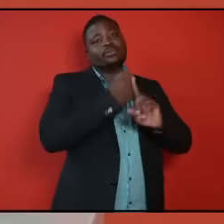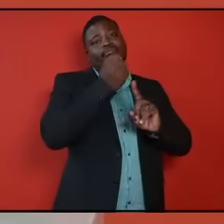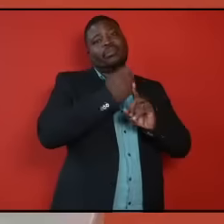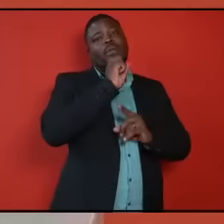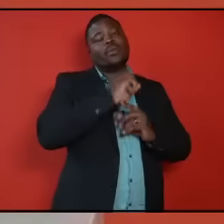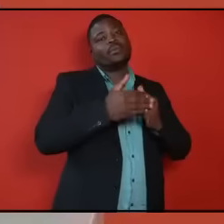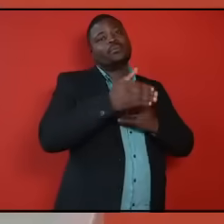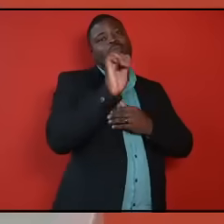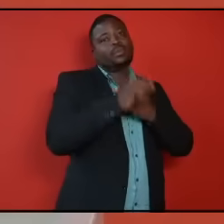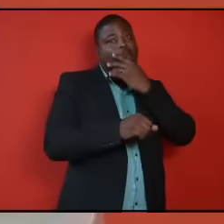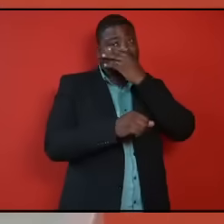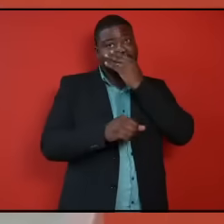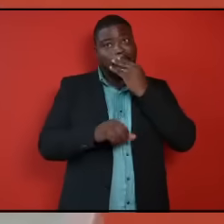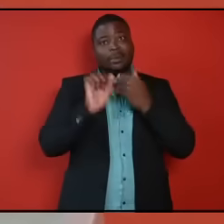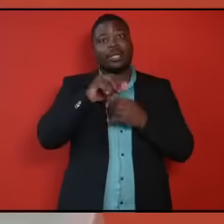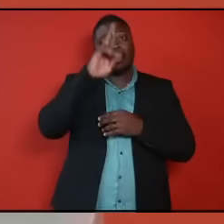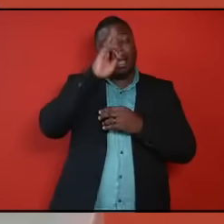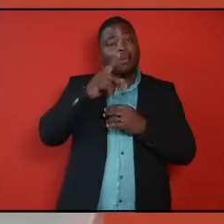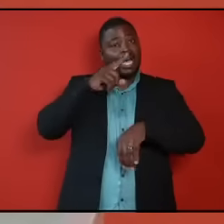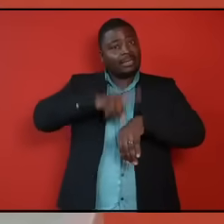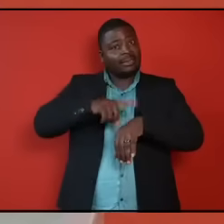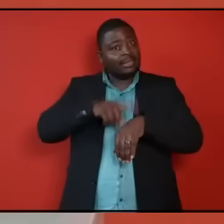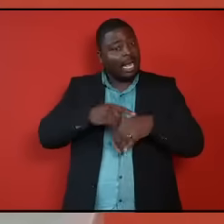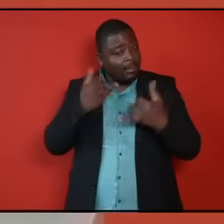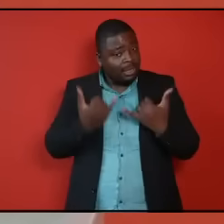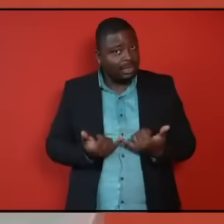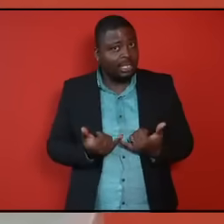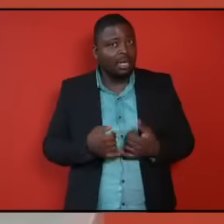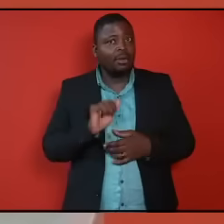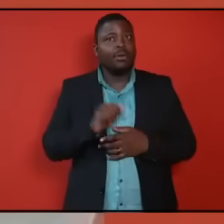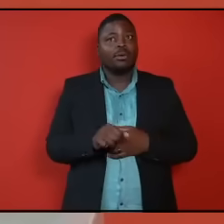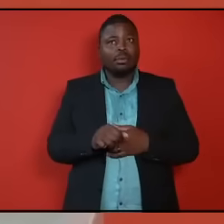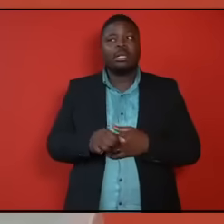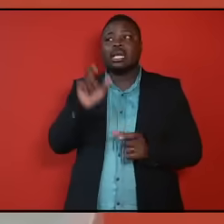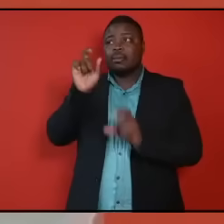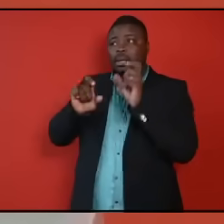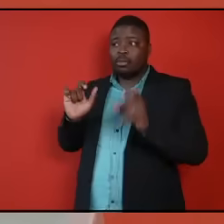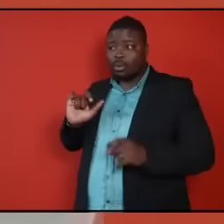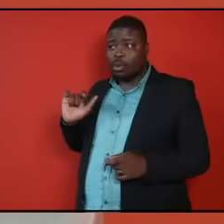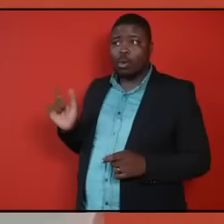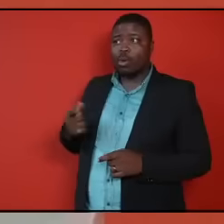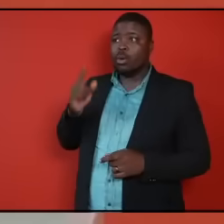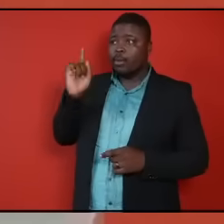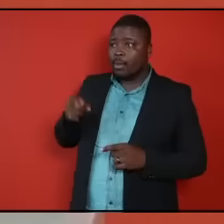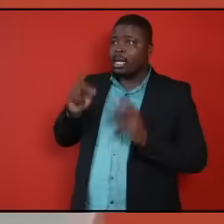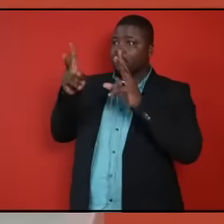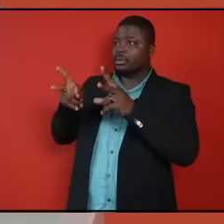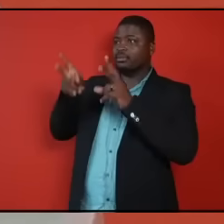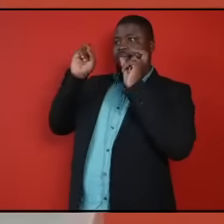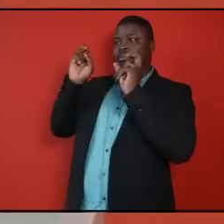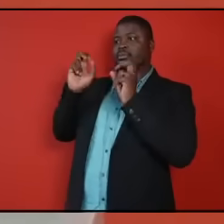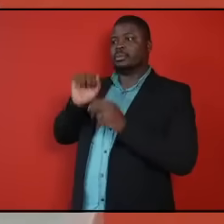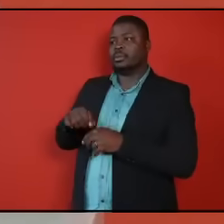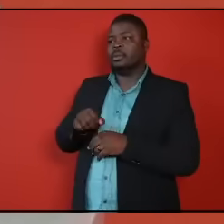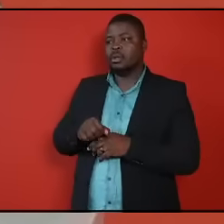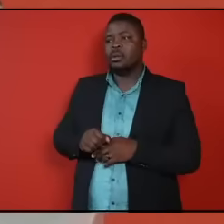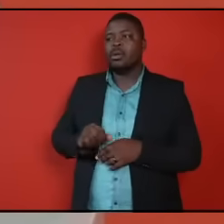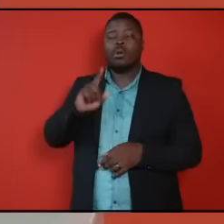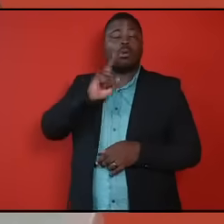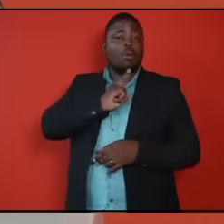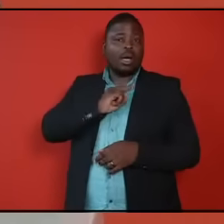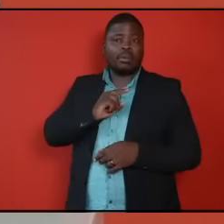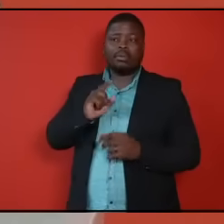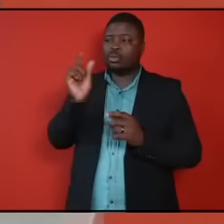time where everybody will be listening. Why? Because we are going to elections. When we don't go to